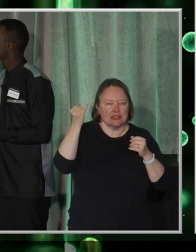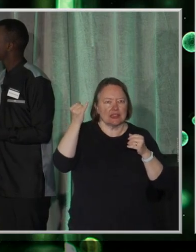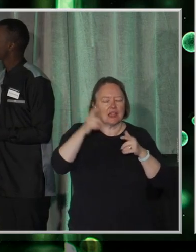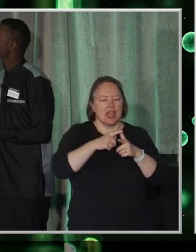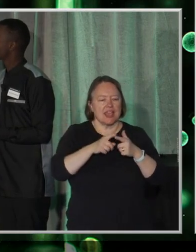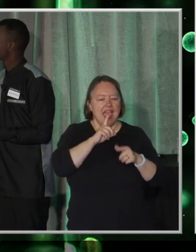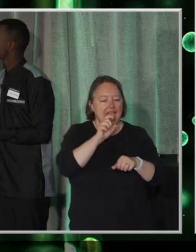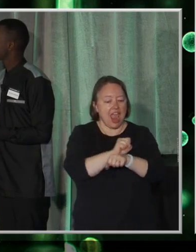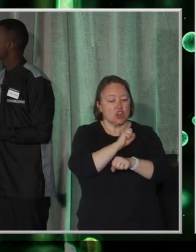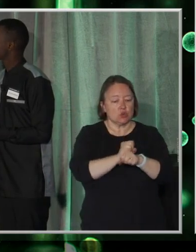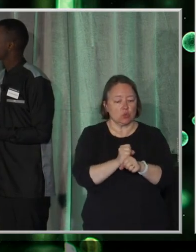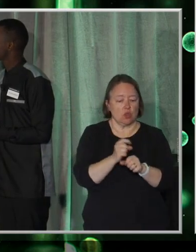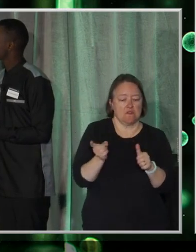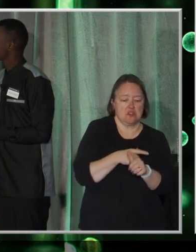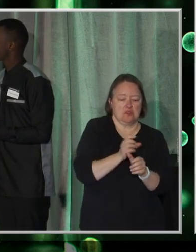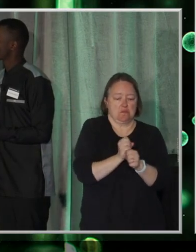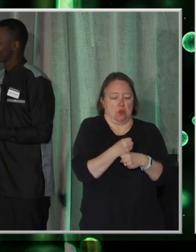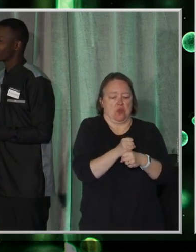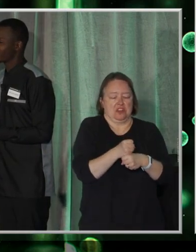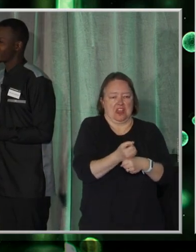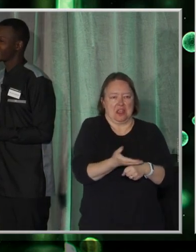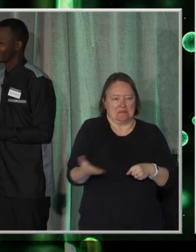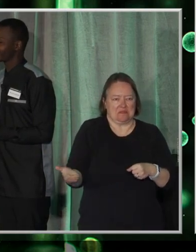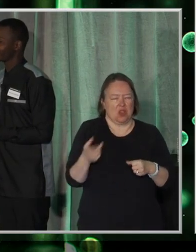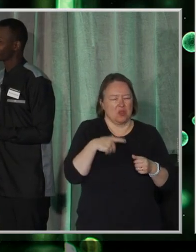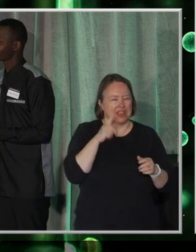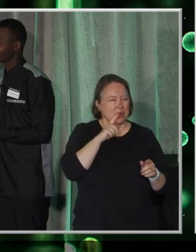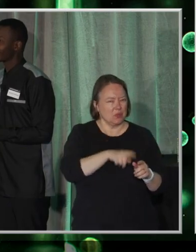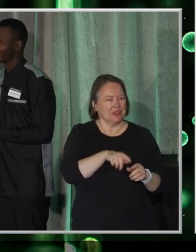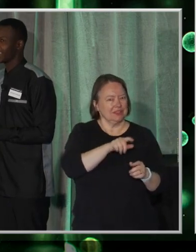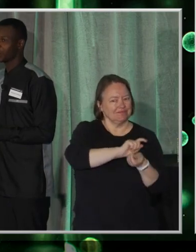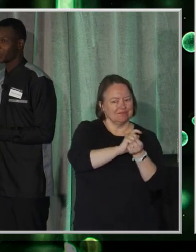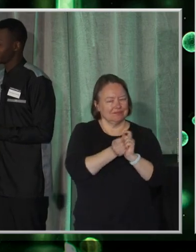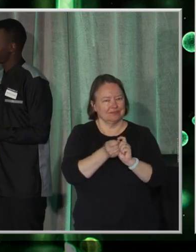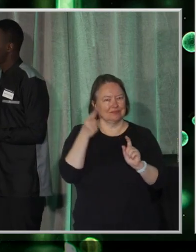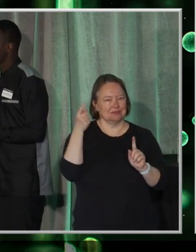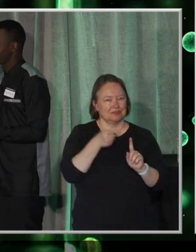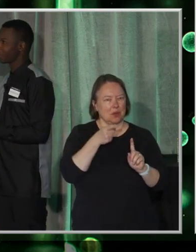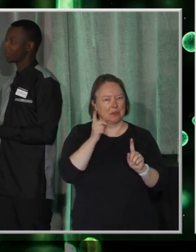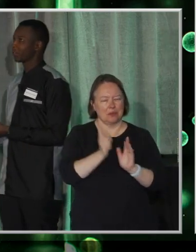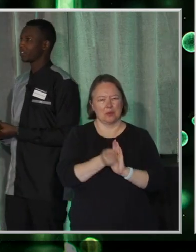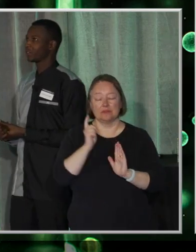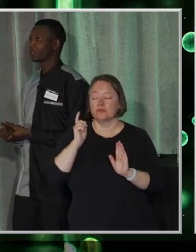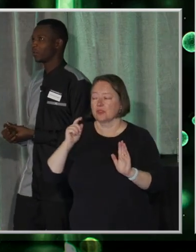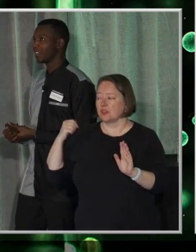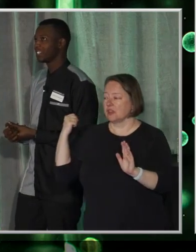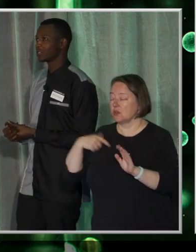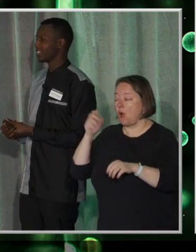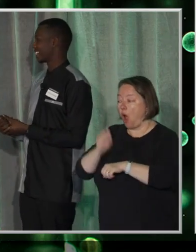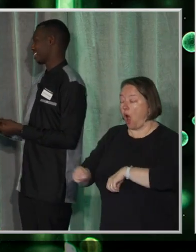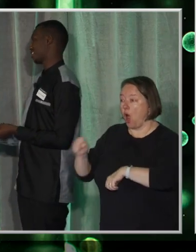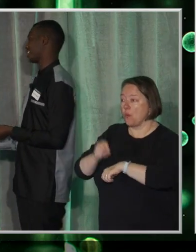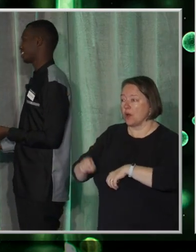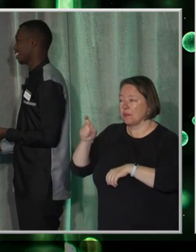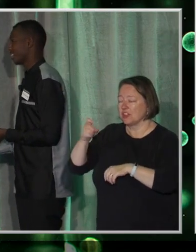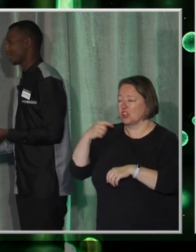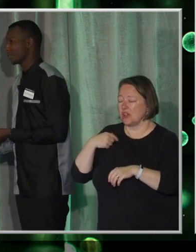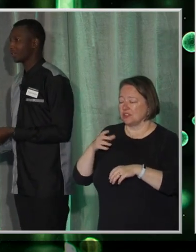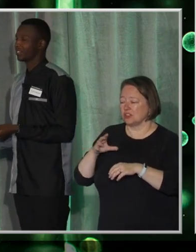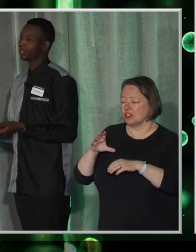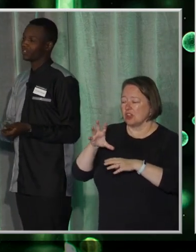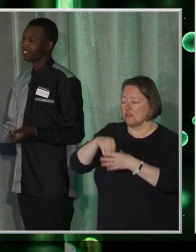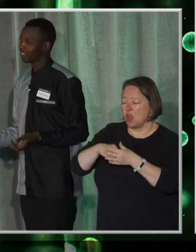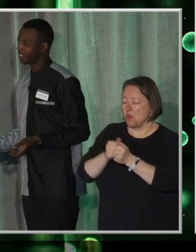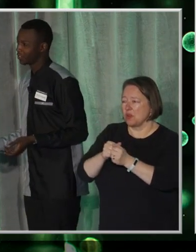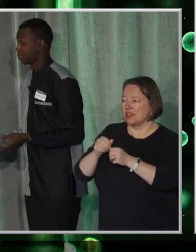an actual prototype was a really pivotal moment for you. Yes. What did that feel like? Yeah, it was really a hard work because we have to combine it with the classes, you